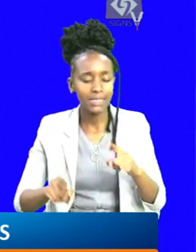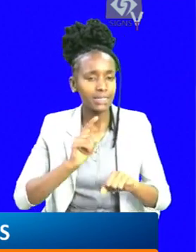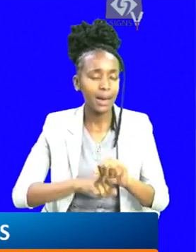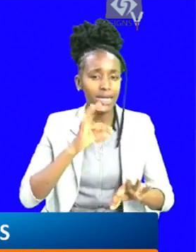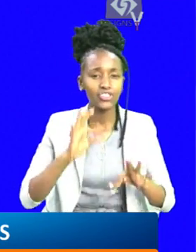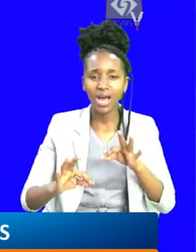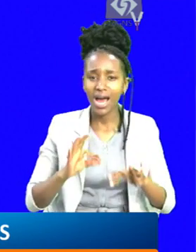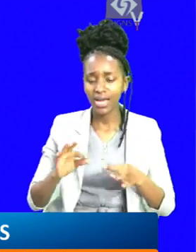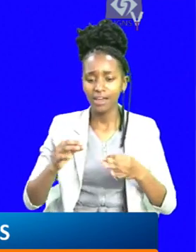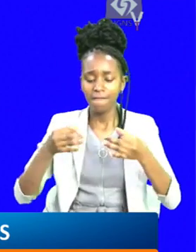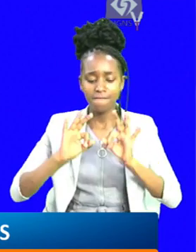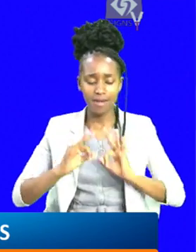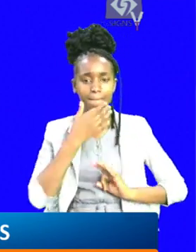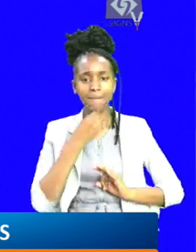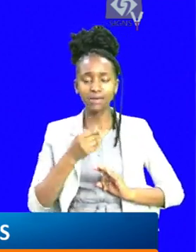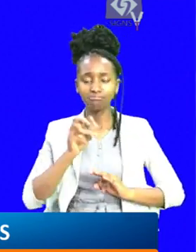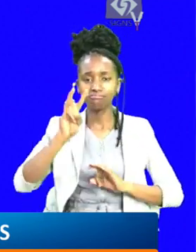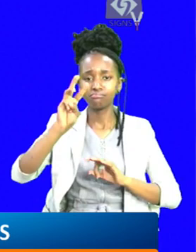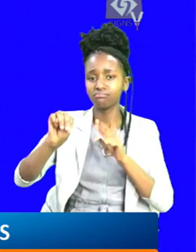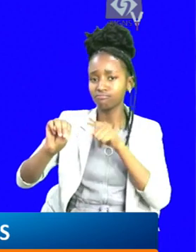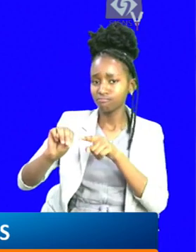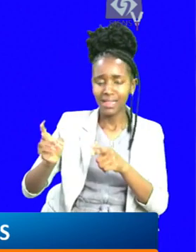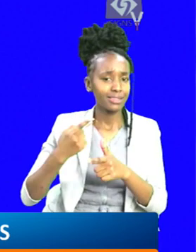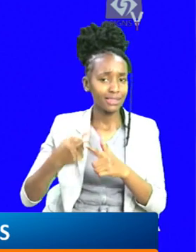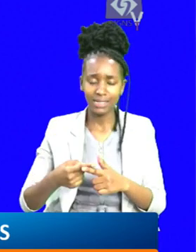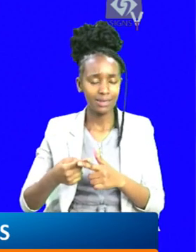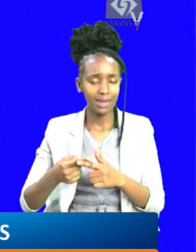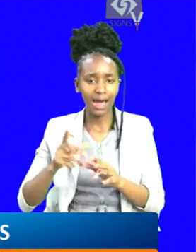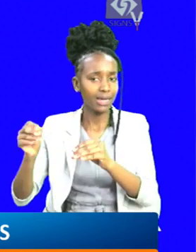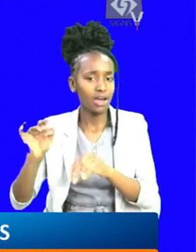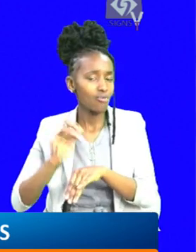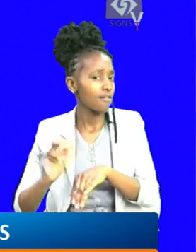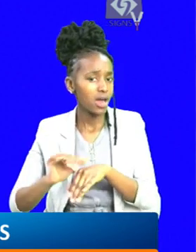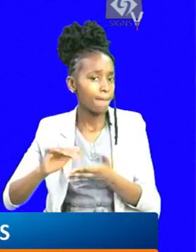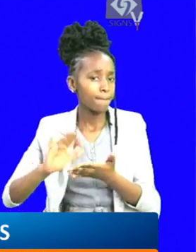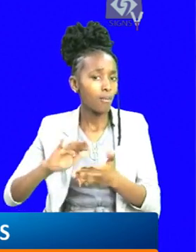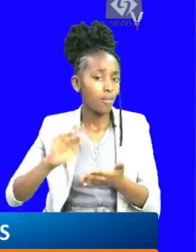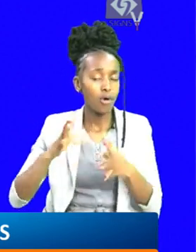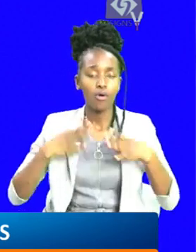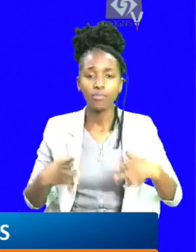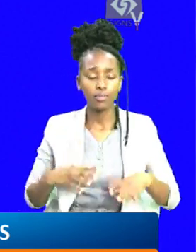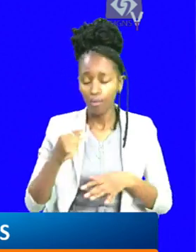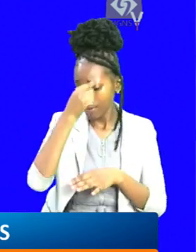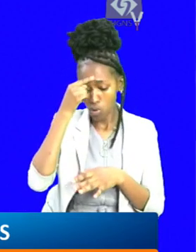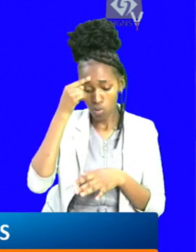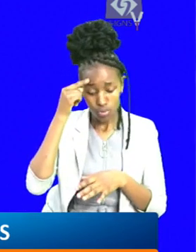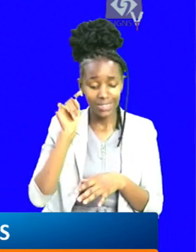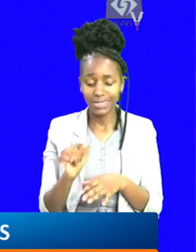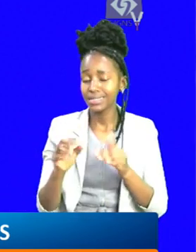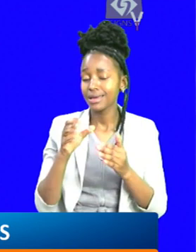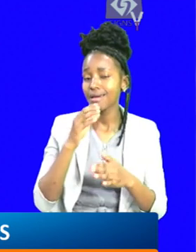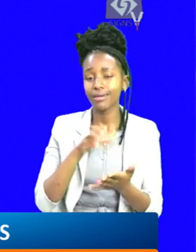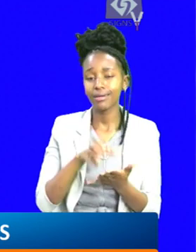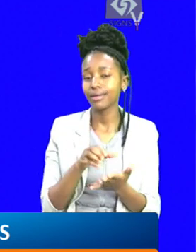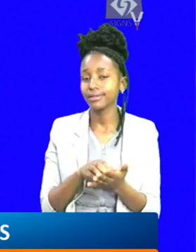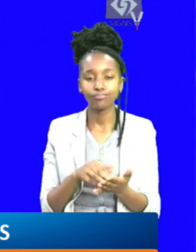into a plea bargain, simply because we can't ask the prosecution questions because they're independent, and then the judge sets them